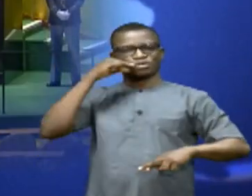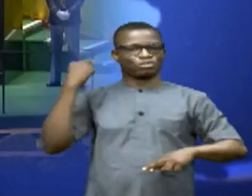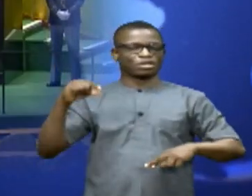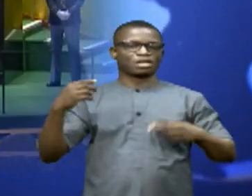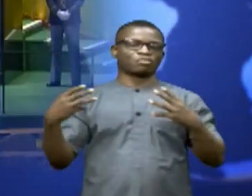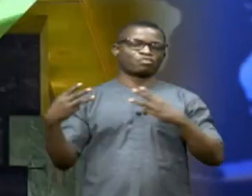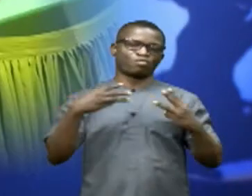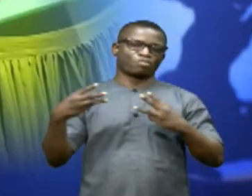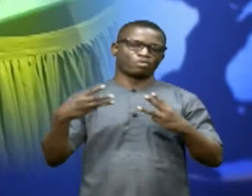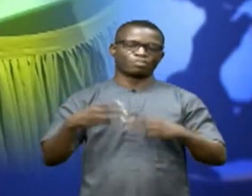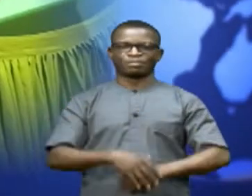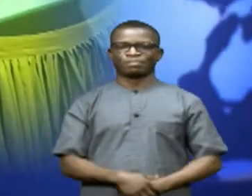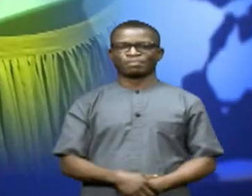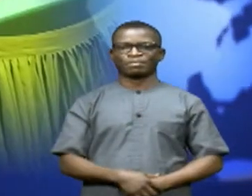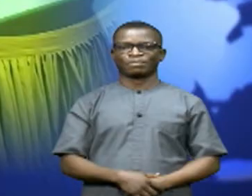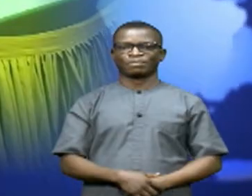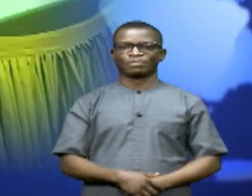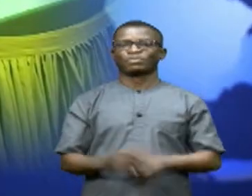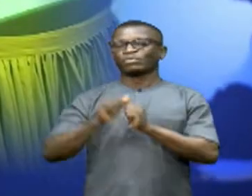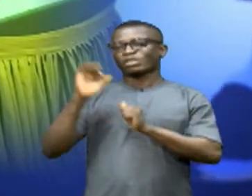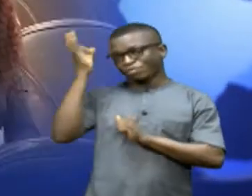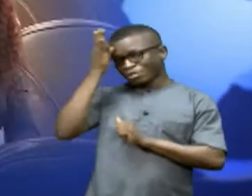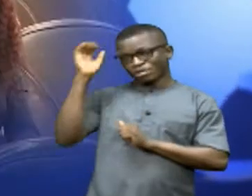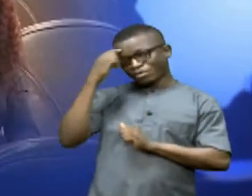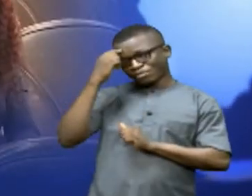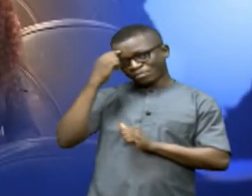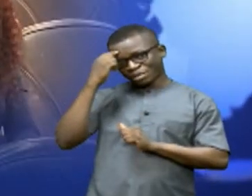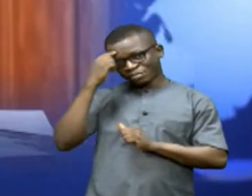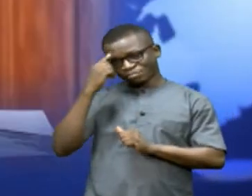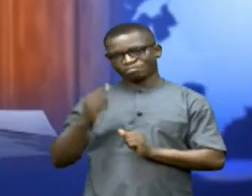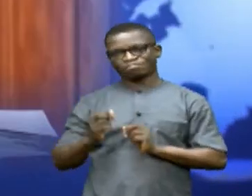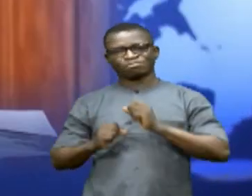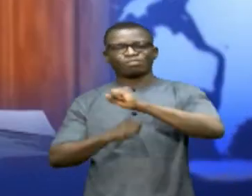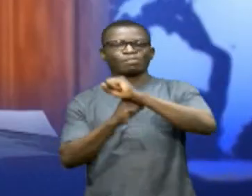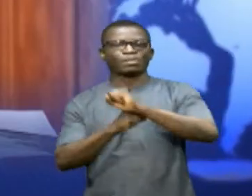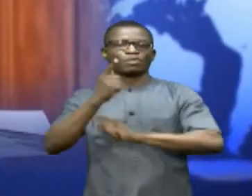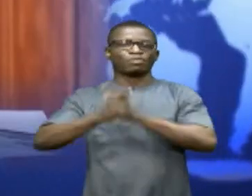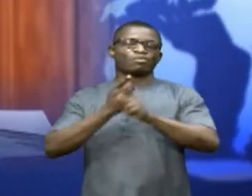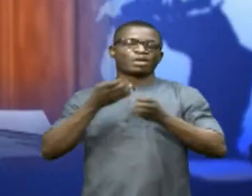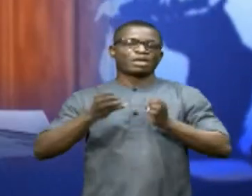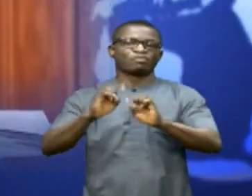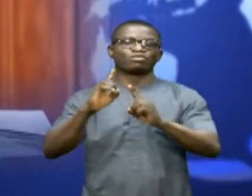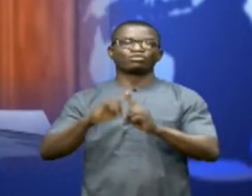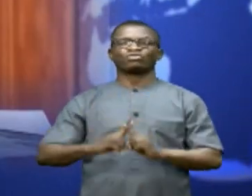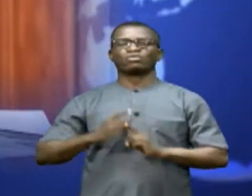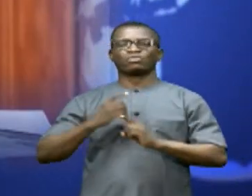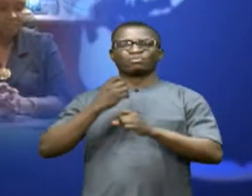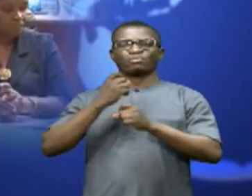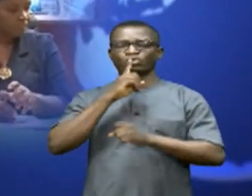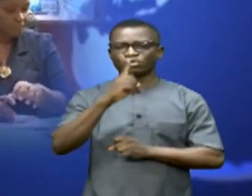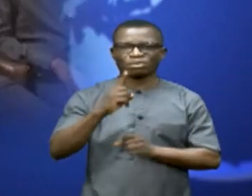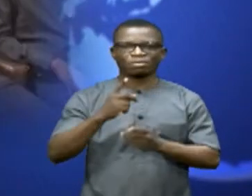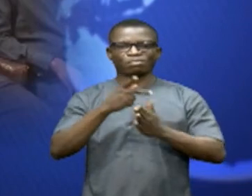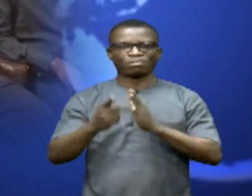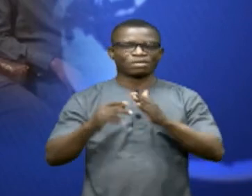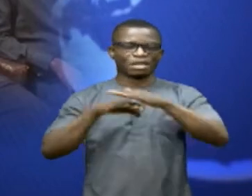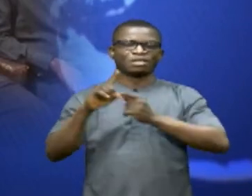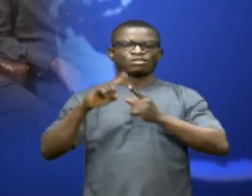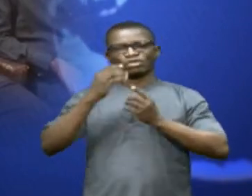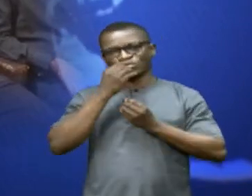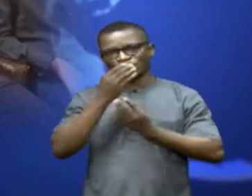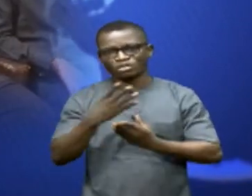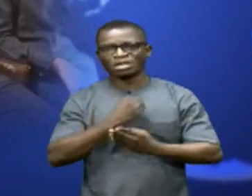Ukraine. And federal government backs global efforts at ensuring public access to information and protection